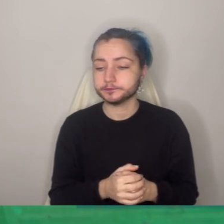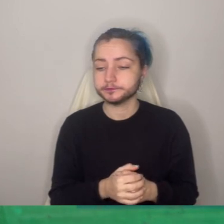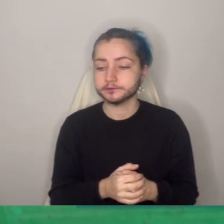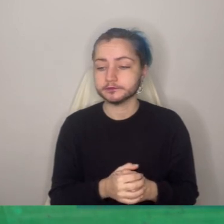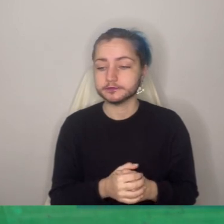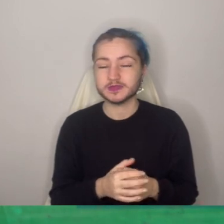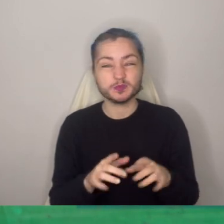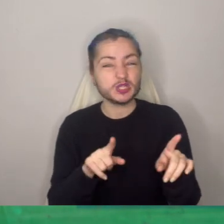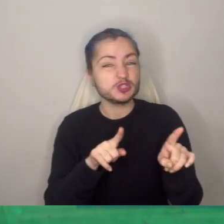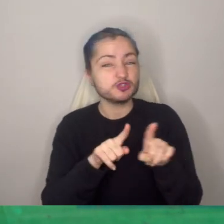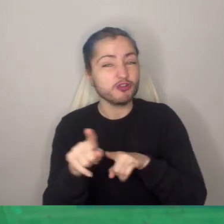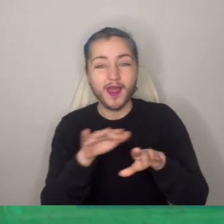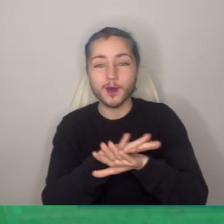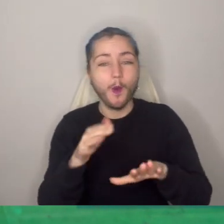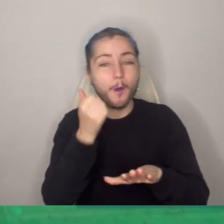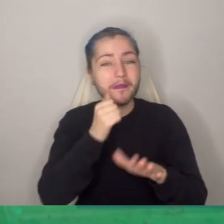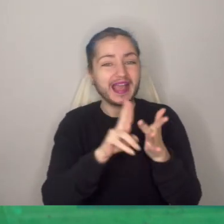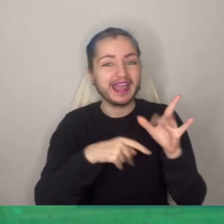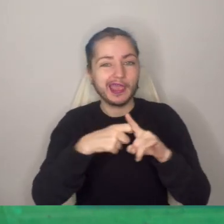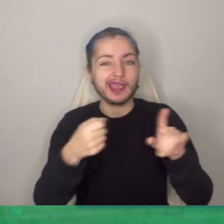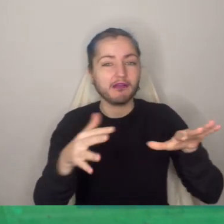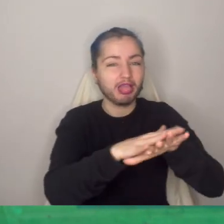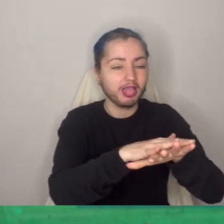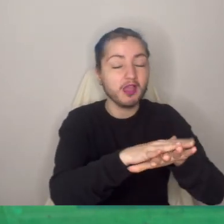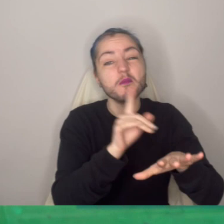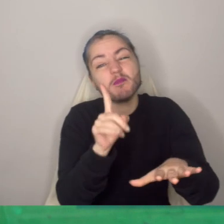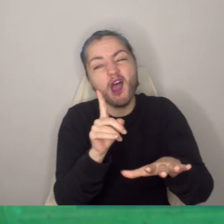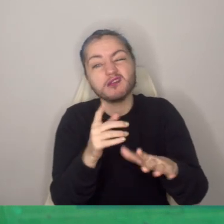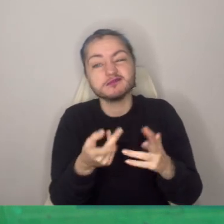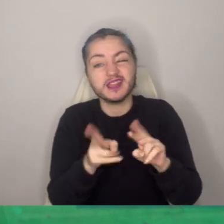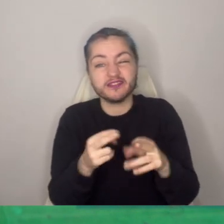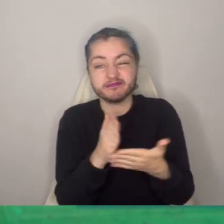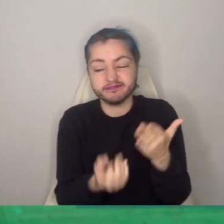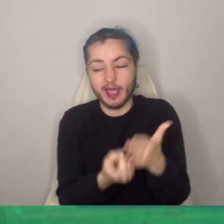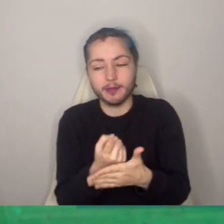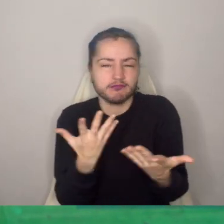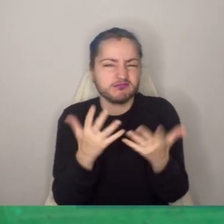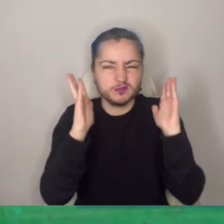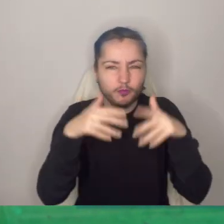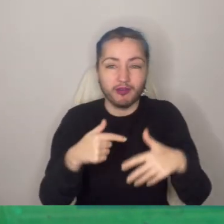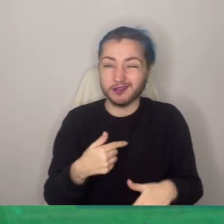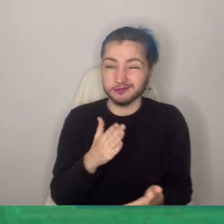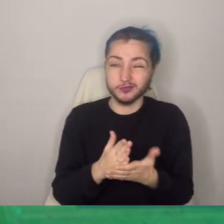try not to get them covered in black ink. Don't worry if you do. I probably will.